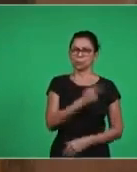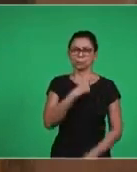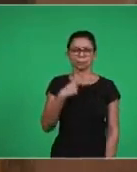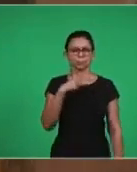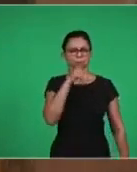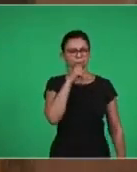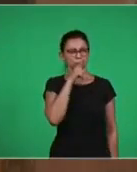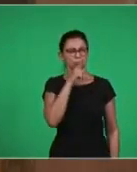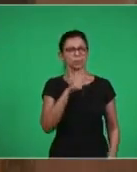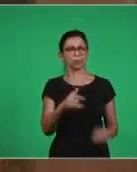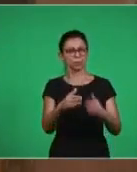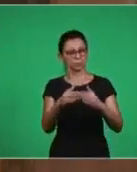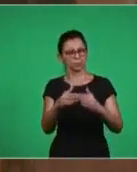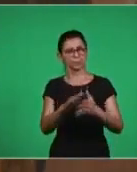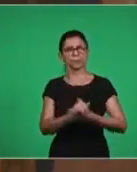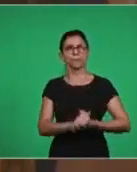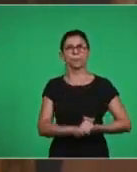Pastor Jules,